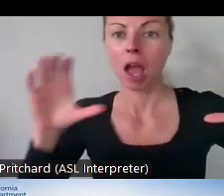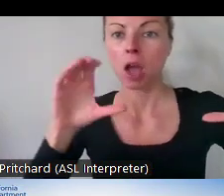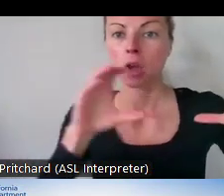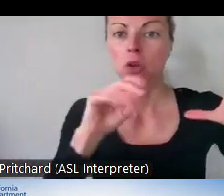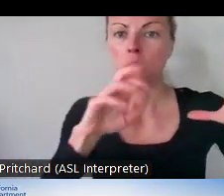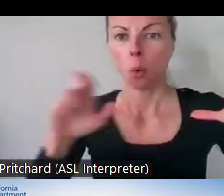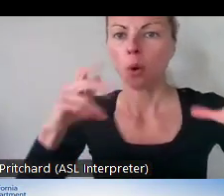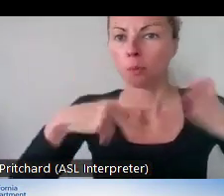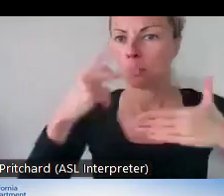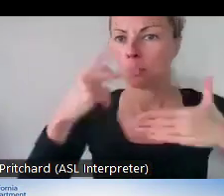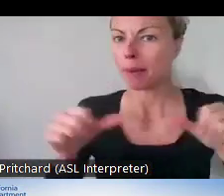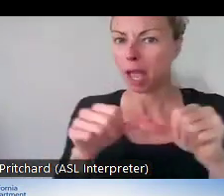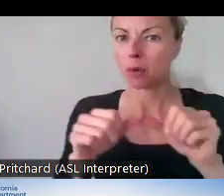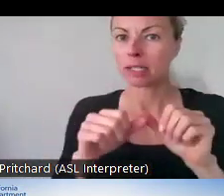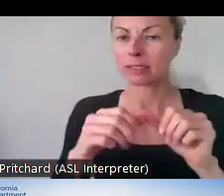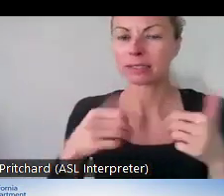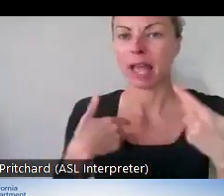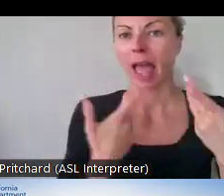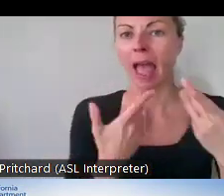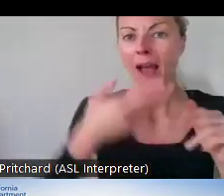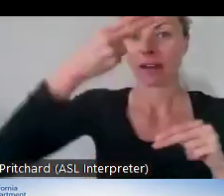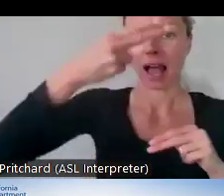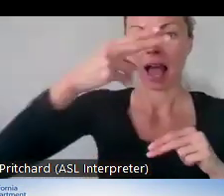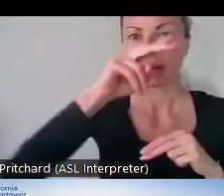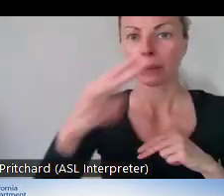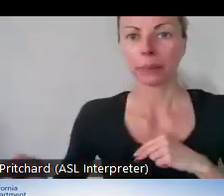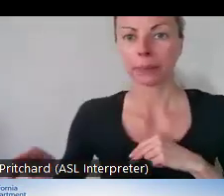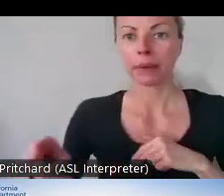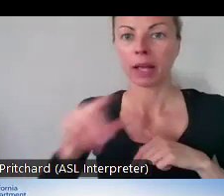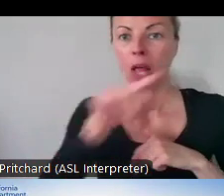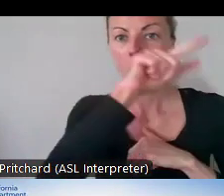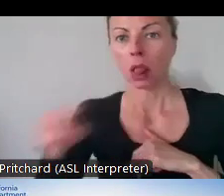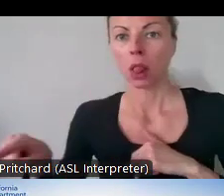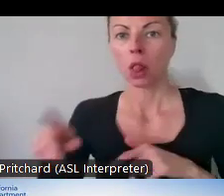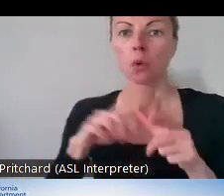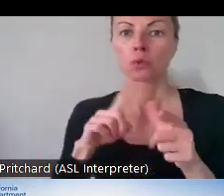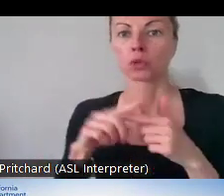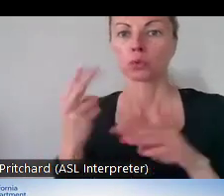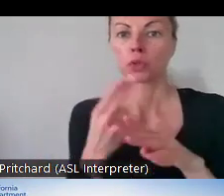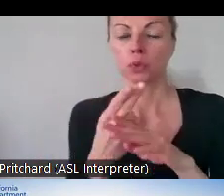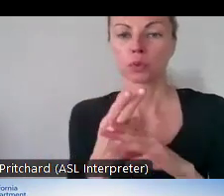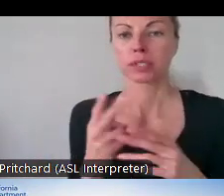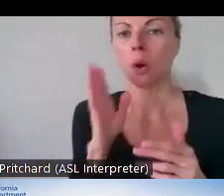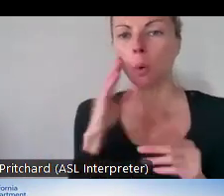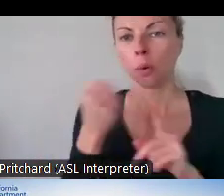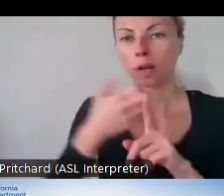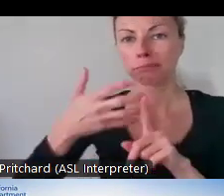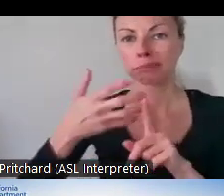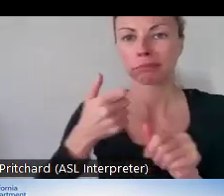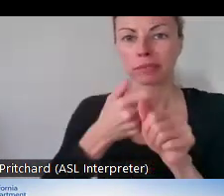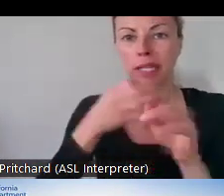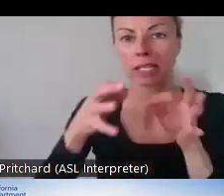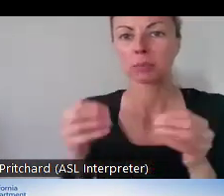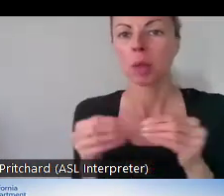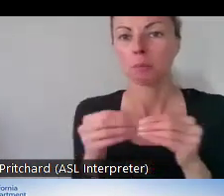areas in order of highest to lowest utilization. In the following slides, we're going to talk a little bit more at a high level about each of these programs